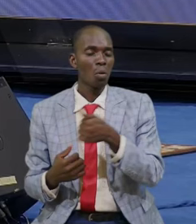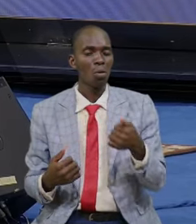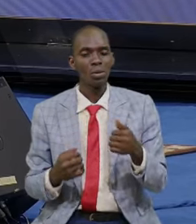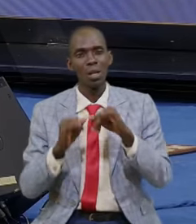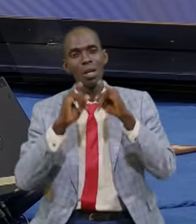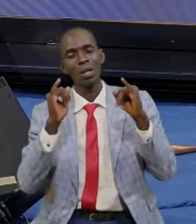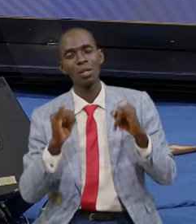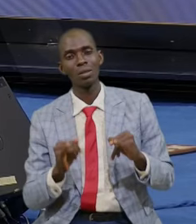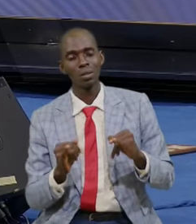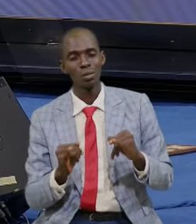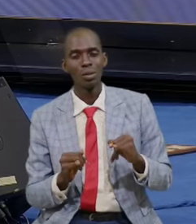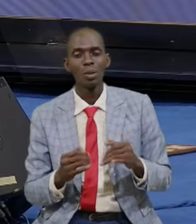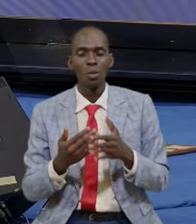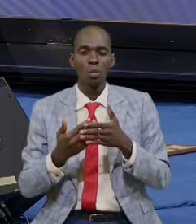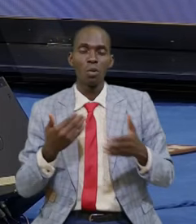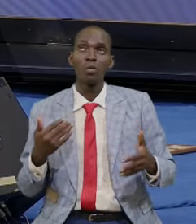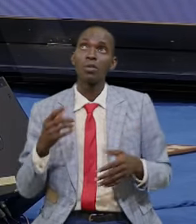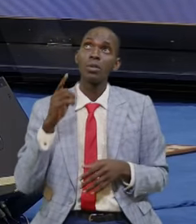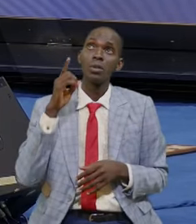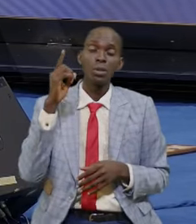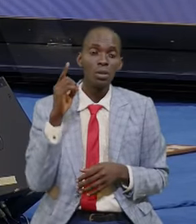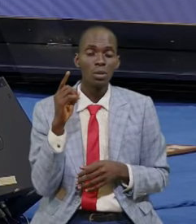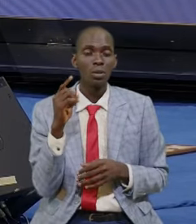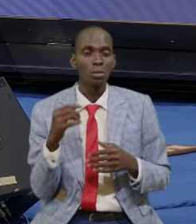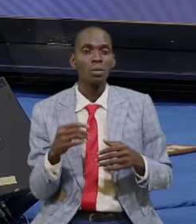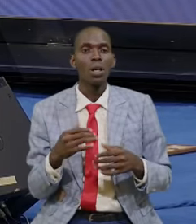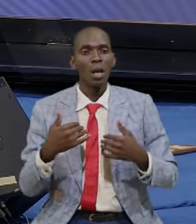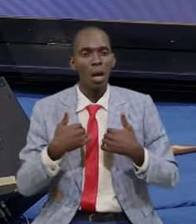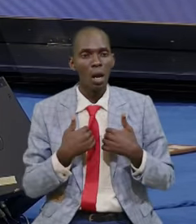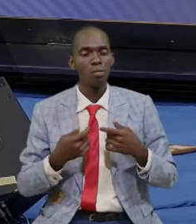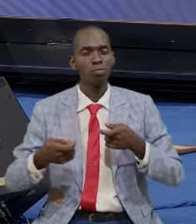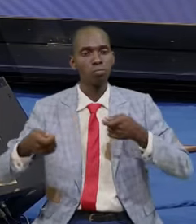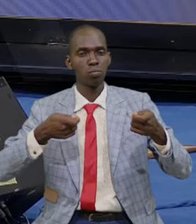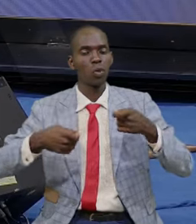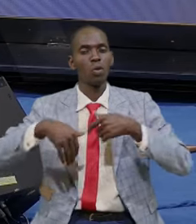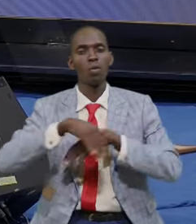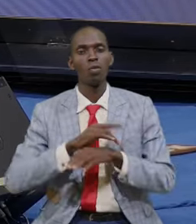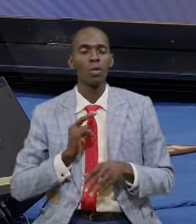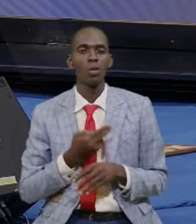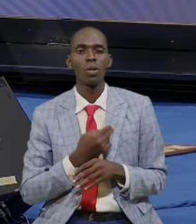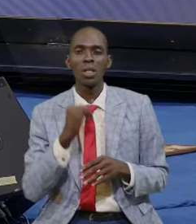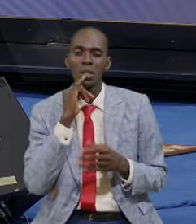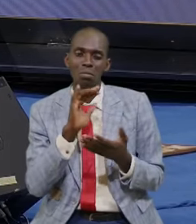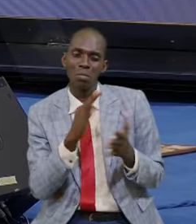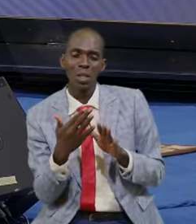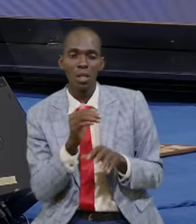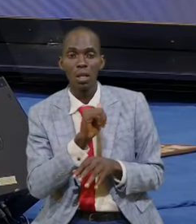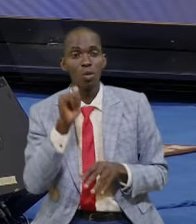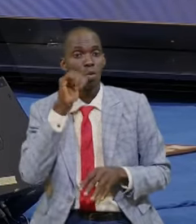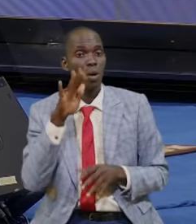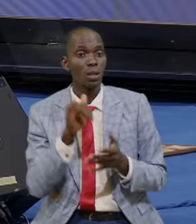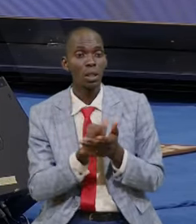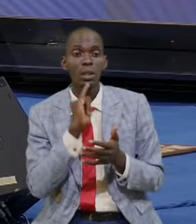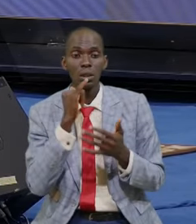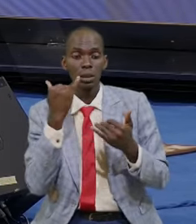have had dominion over us. It's like the woman that is now married. She wants to